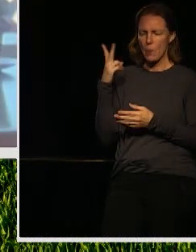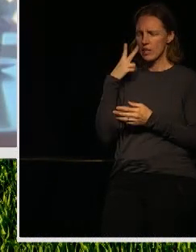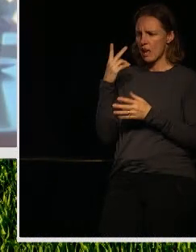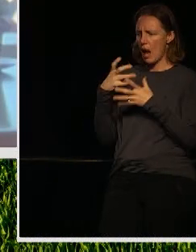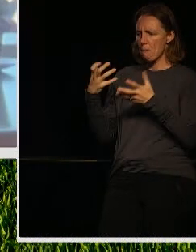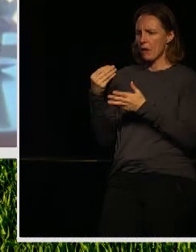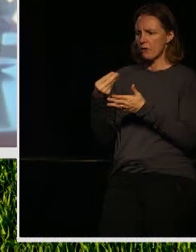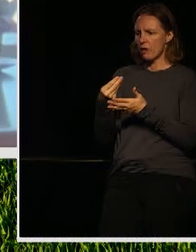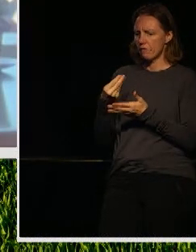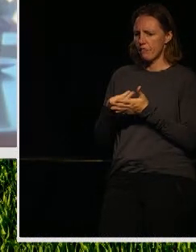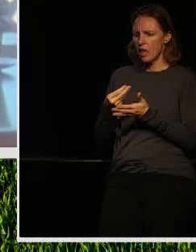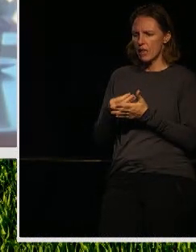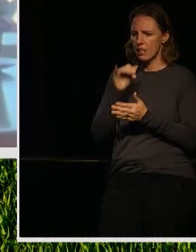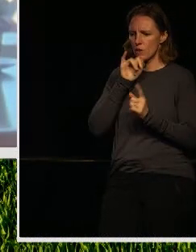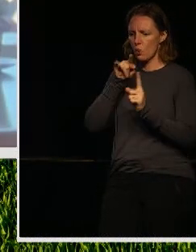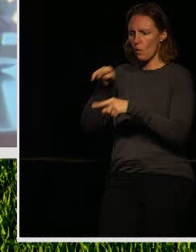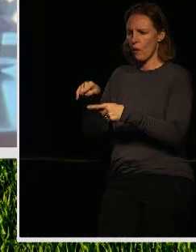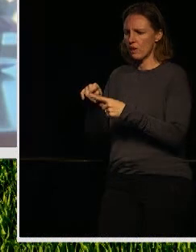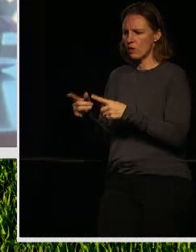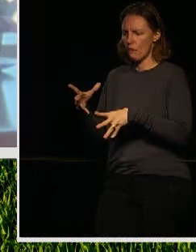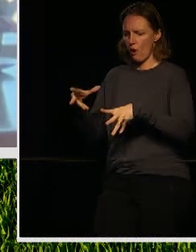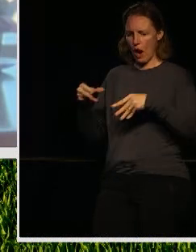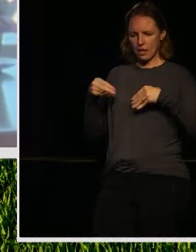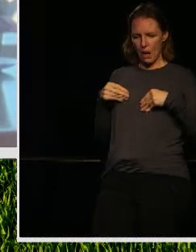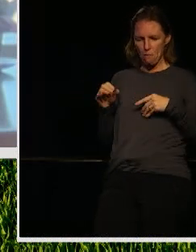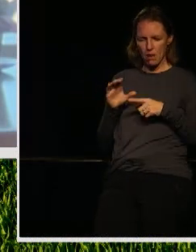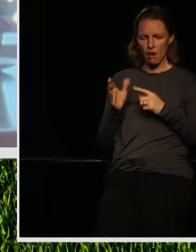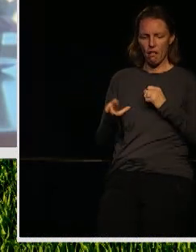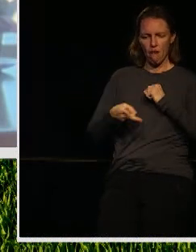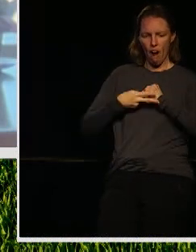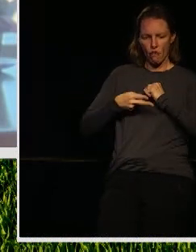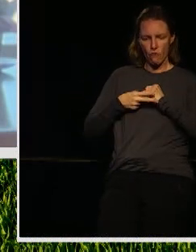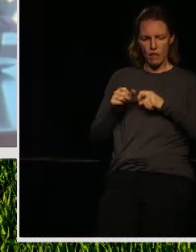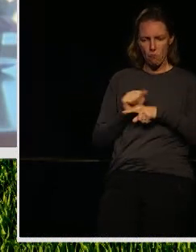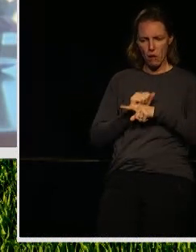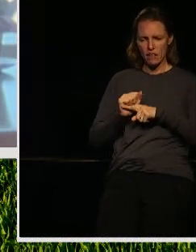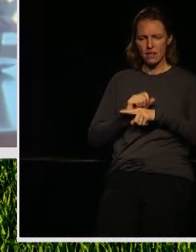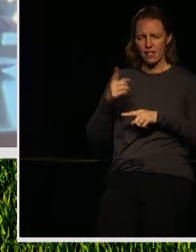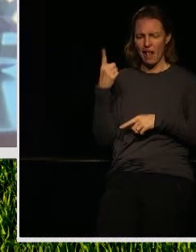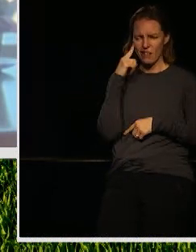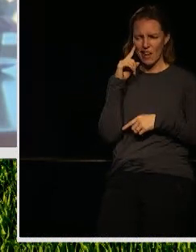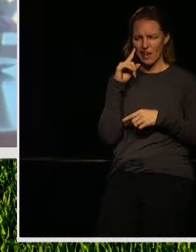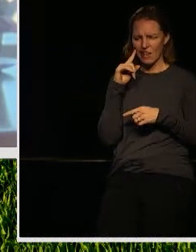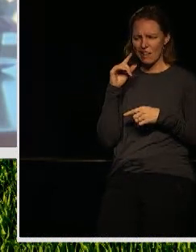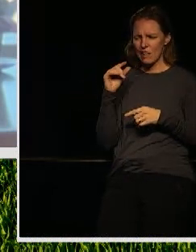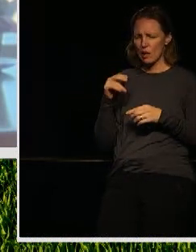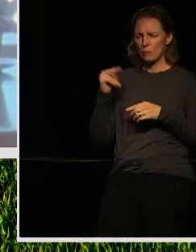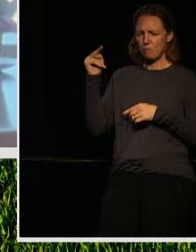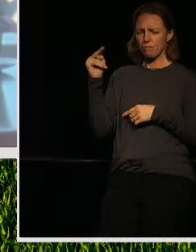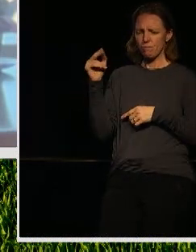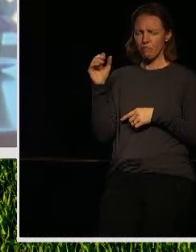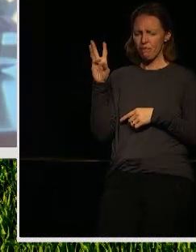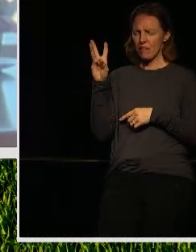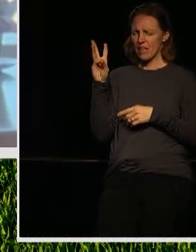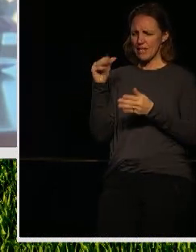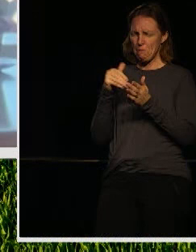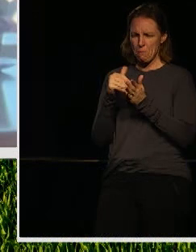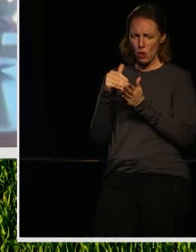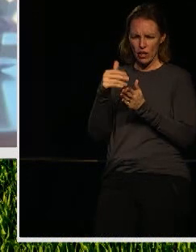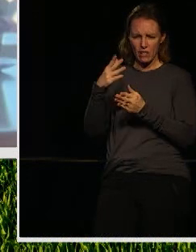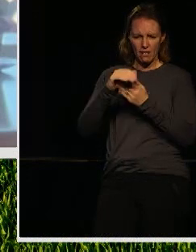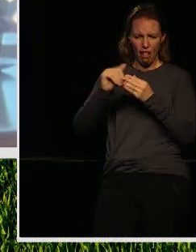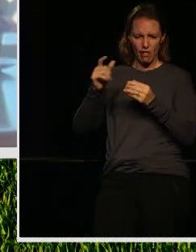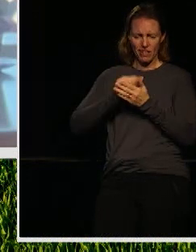to farmers for adopting conservation practices, and I think there was close to north of $6 billion in the U.S., and it's a